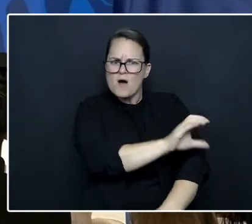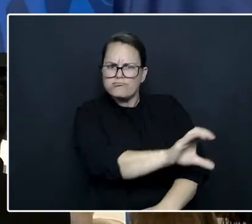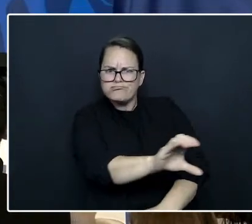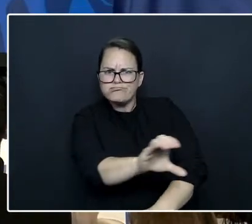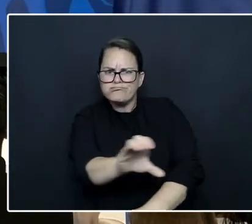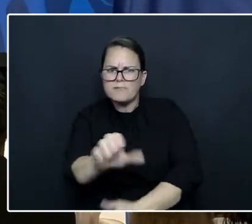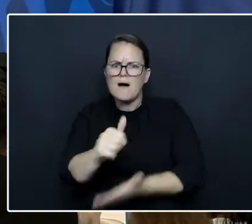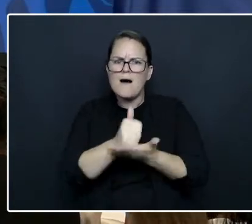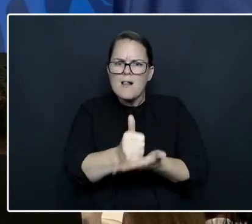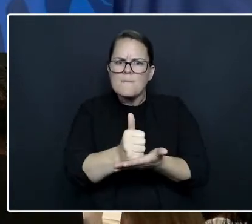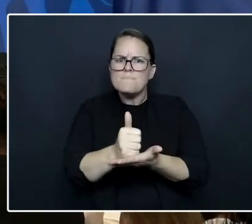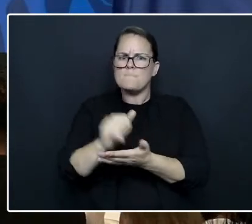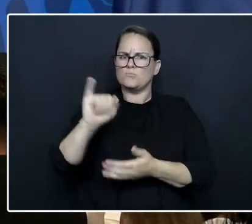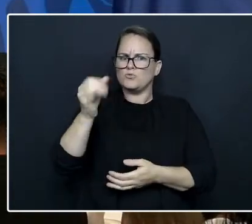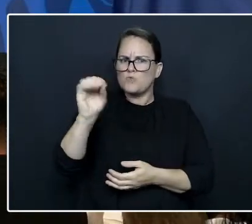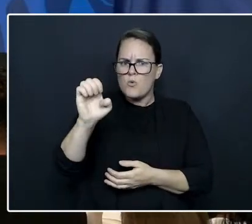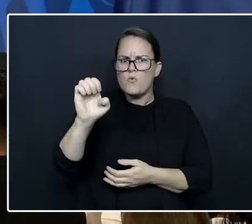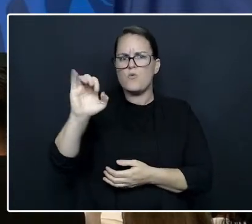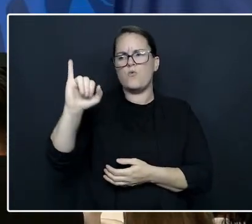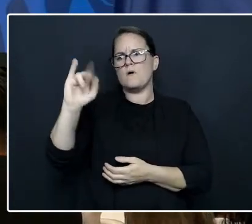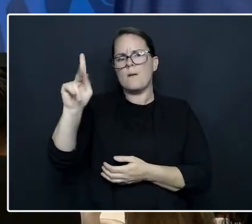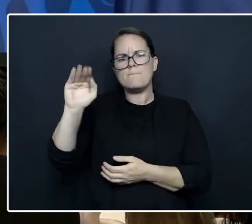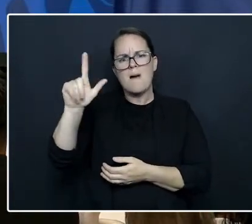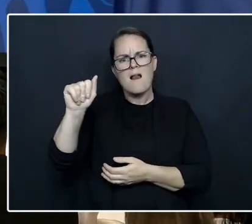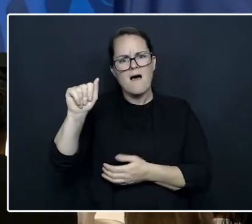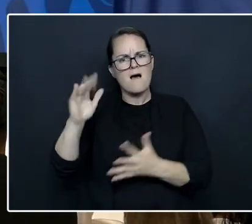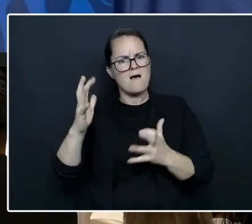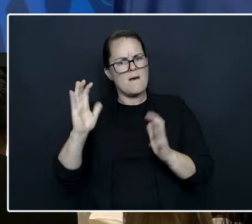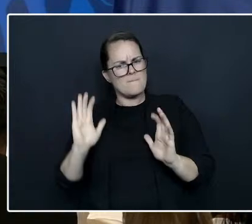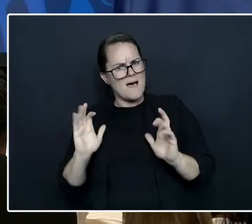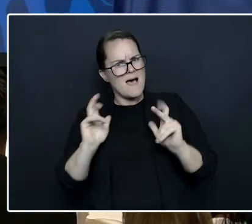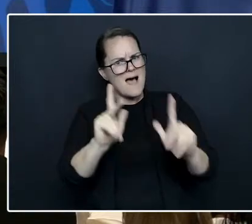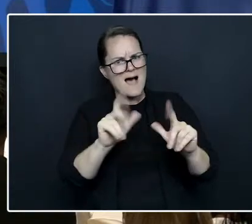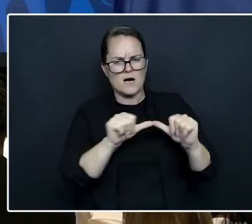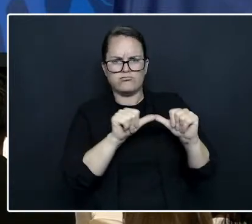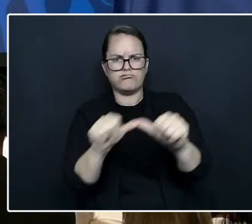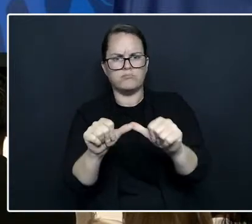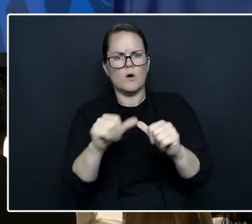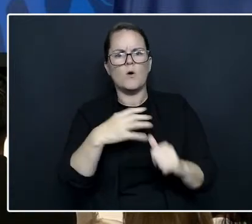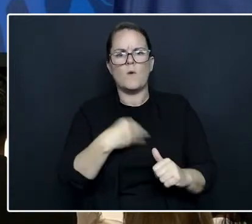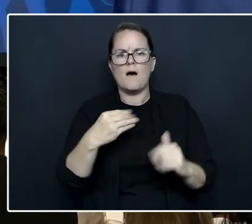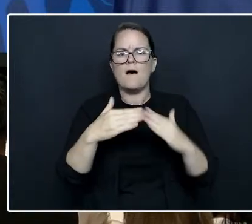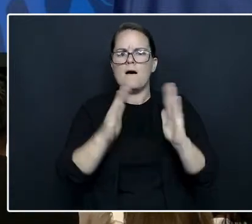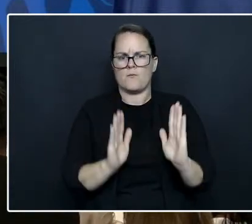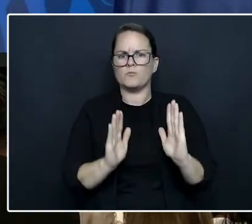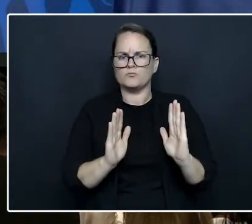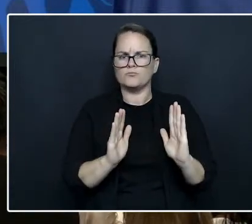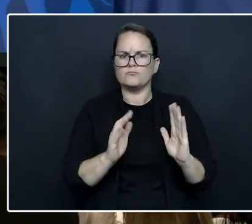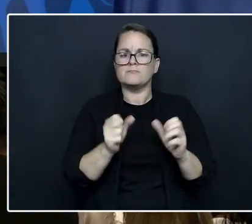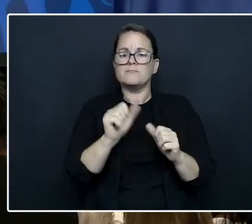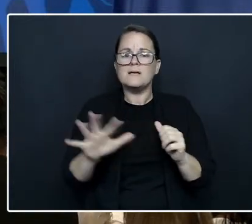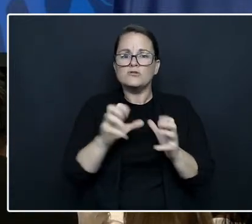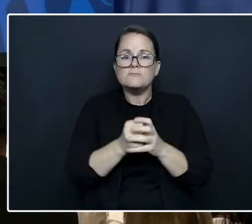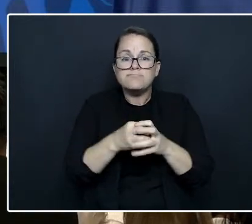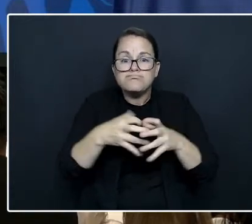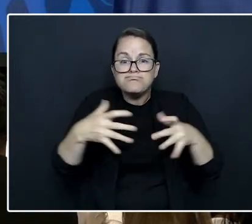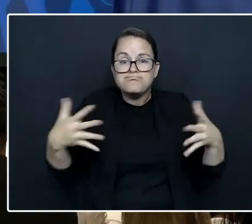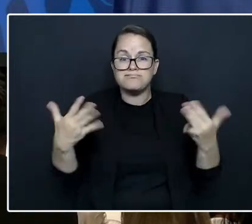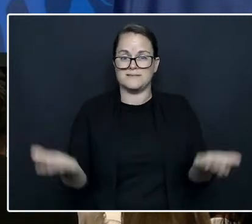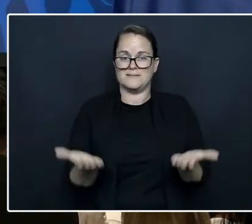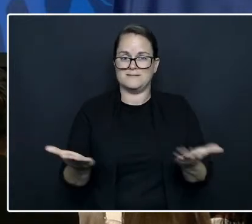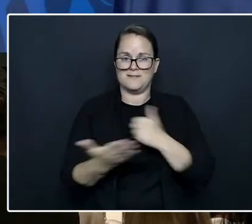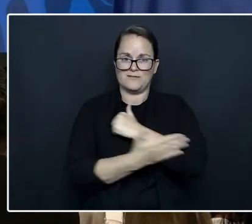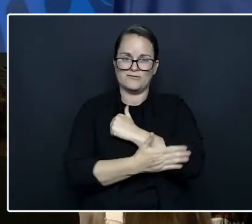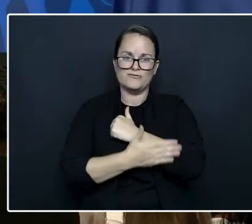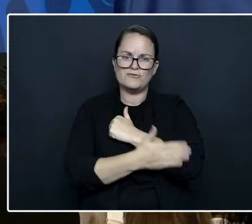House. We're the fastest growing demographic in this country. We can and have made the difference in